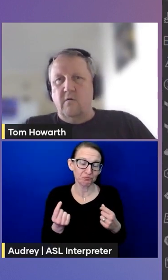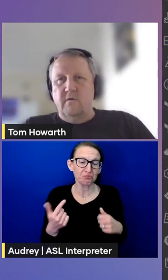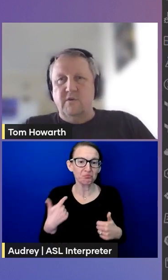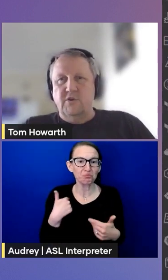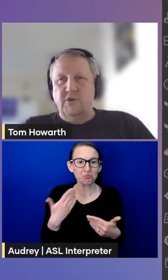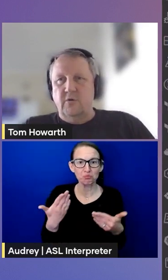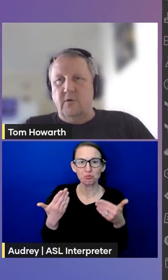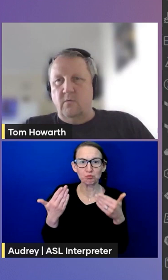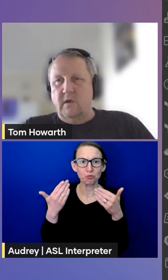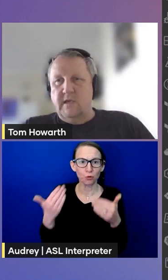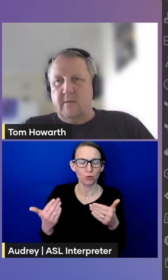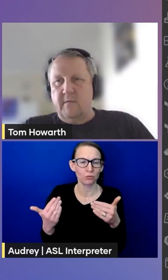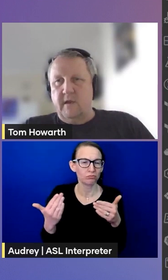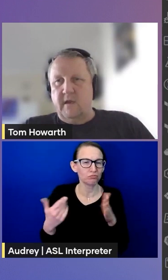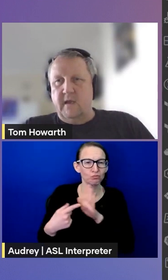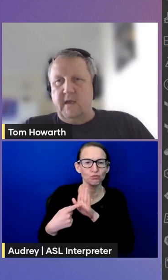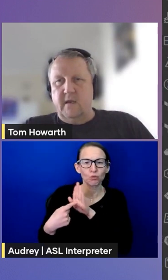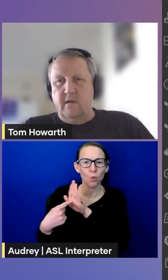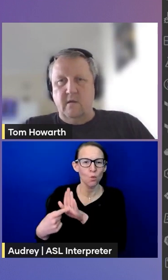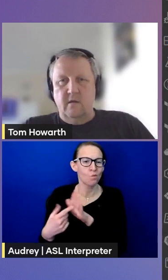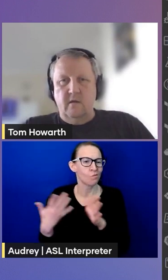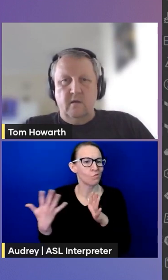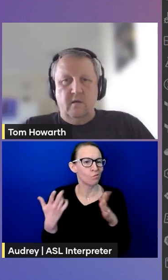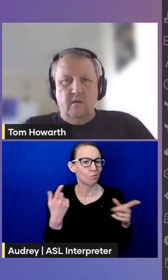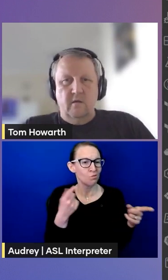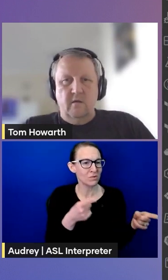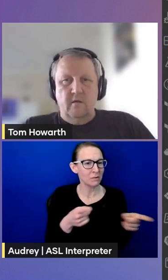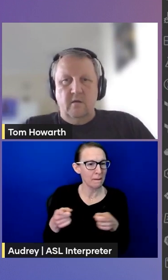move over to show you what is happening